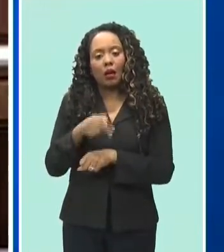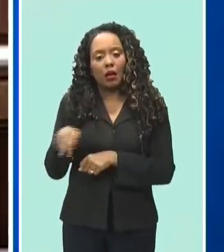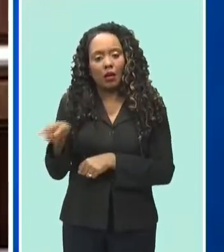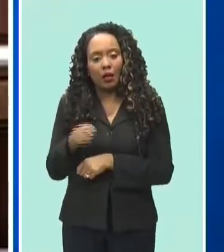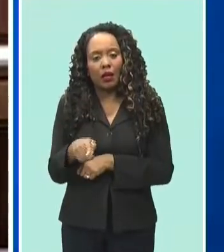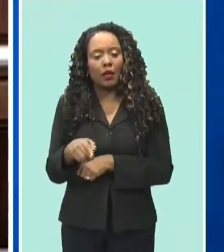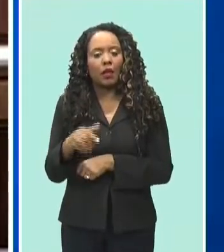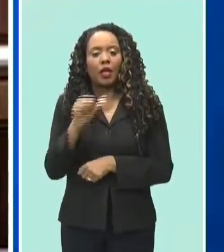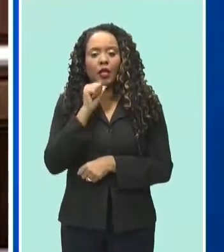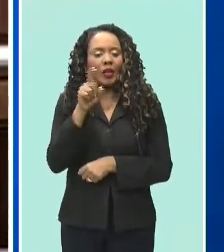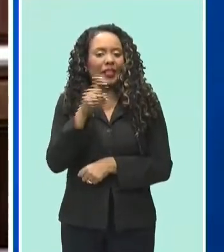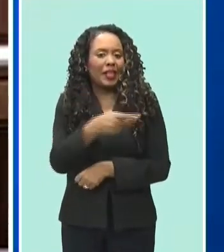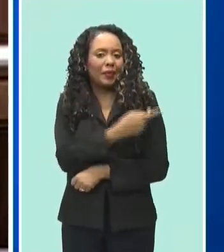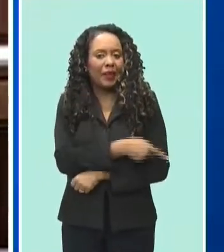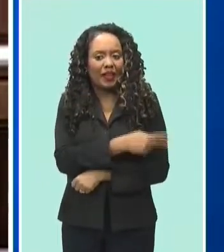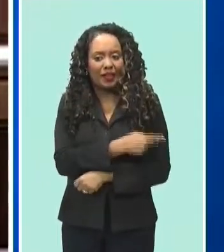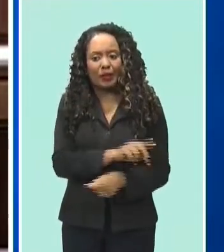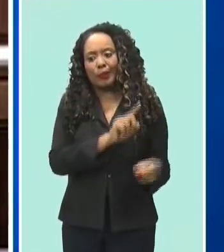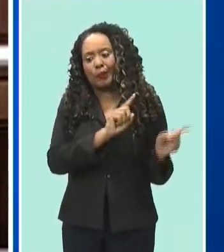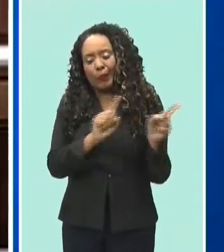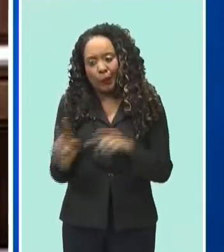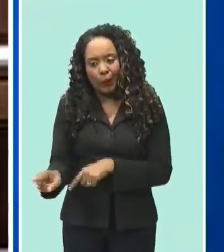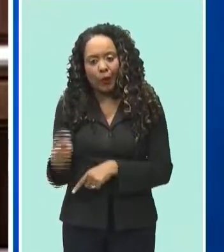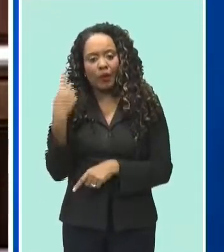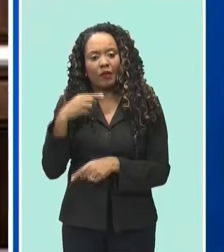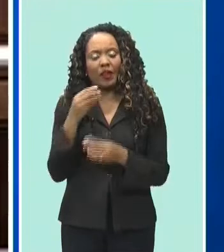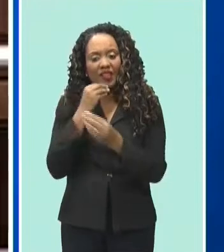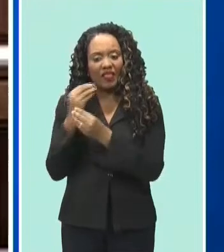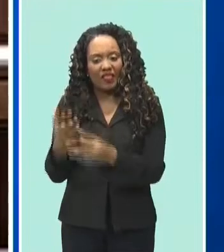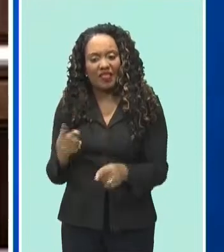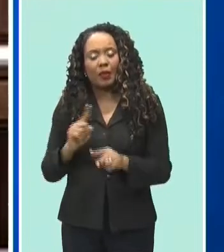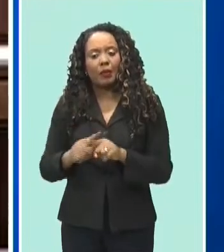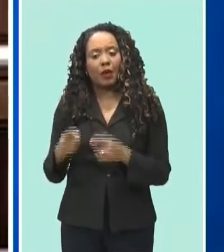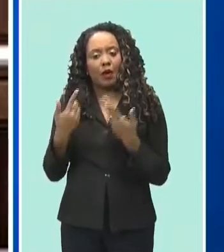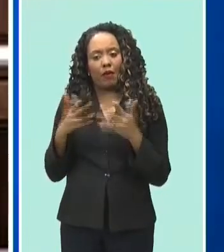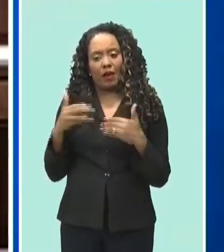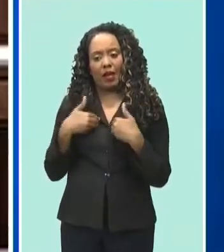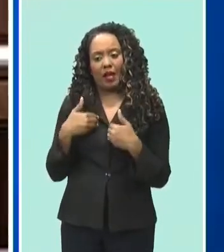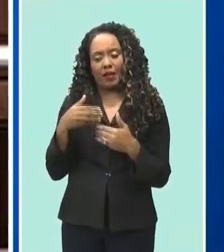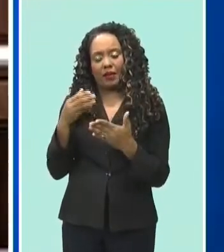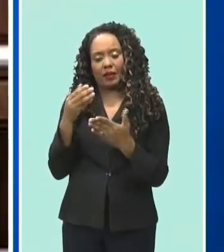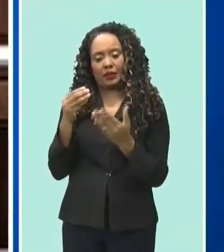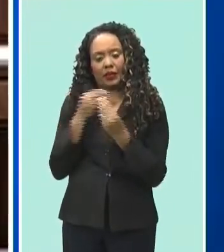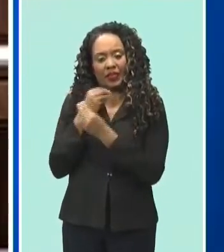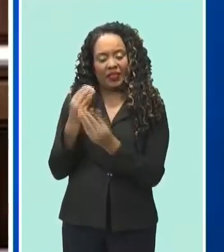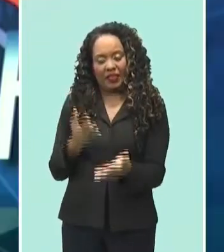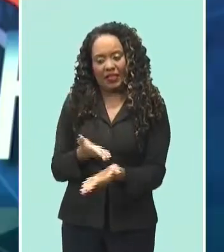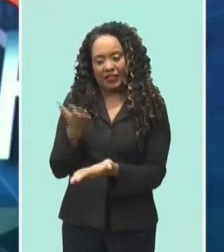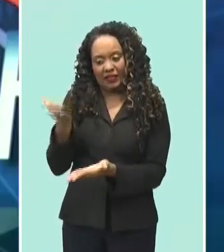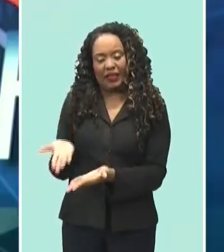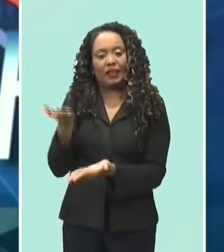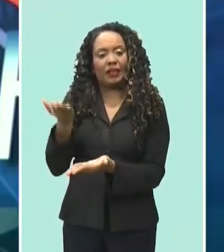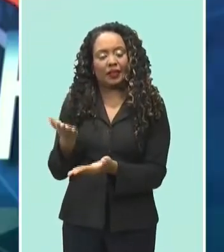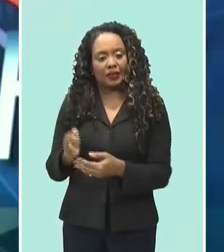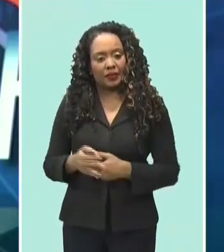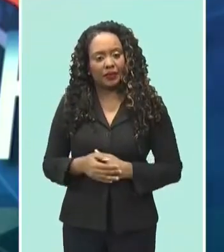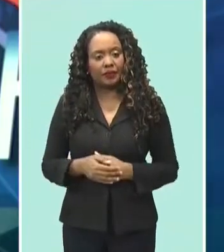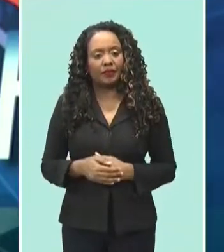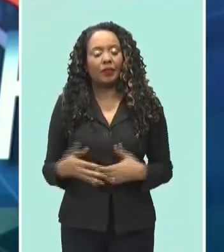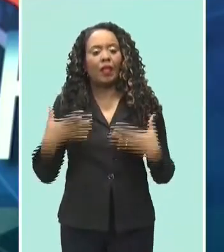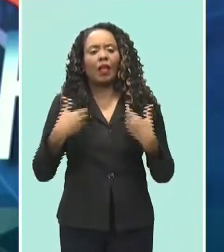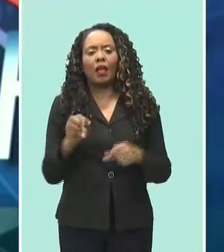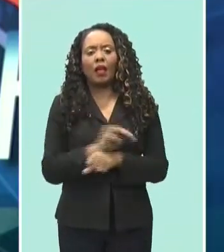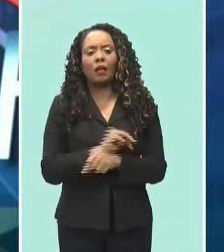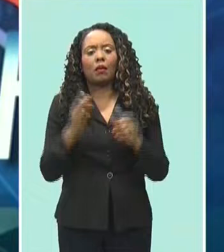having to go to receive that kind of information or advice or treatment. And the health minister